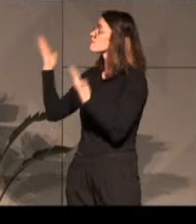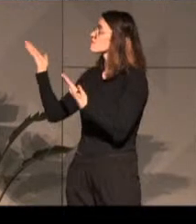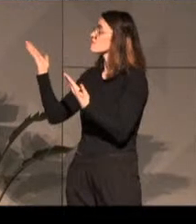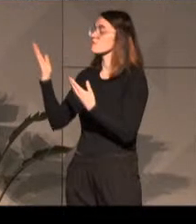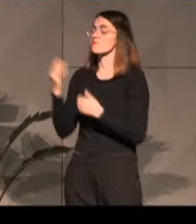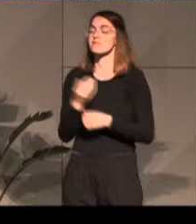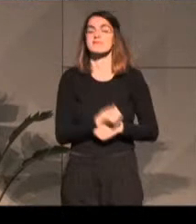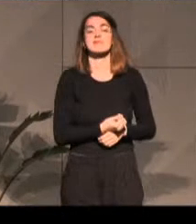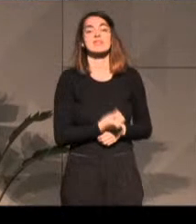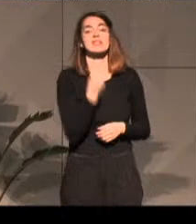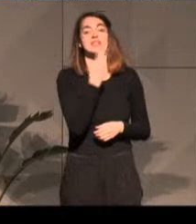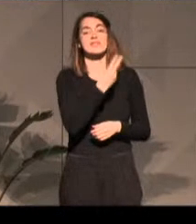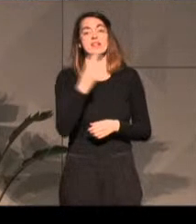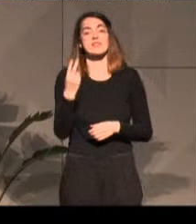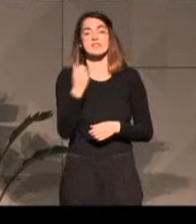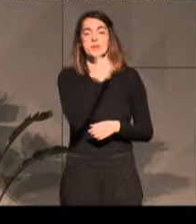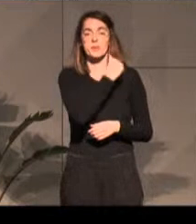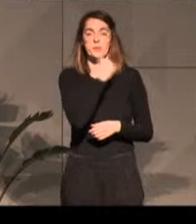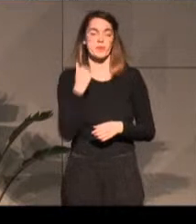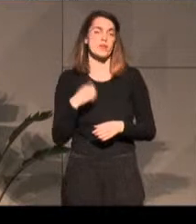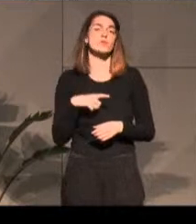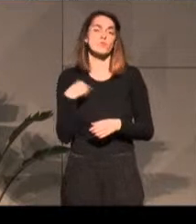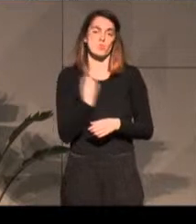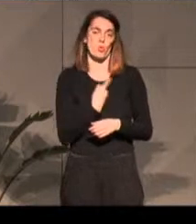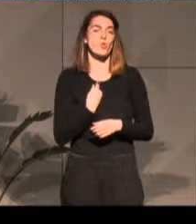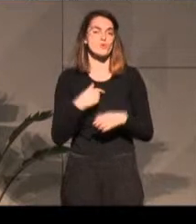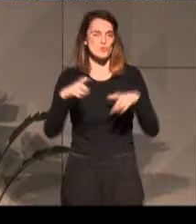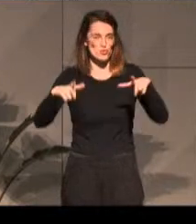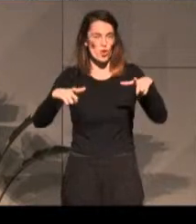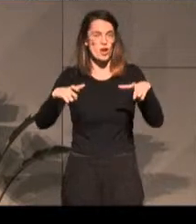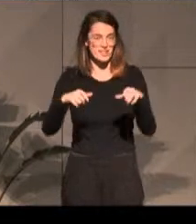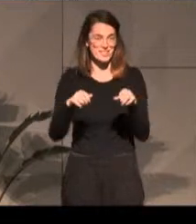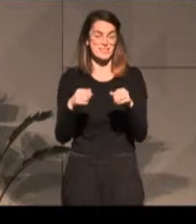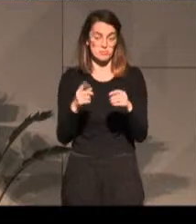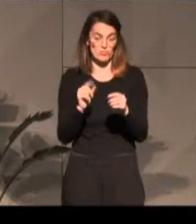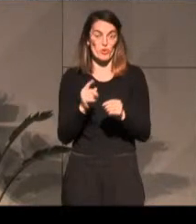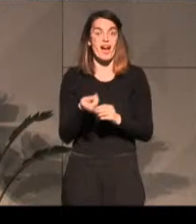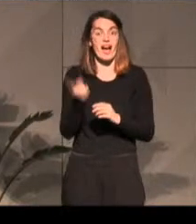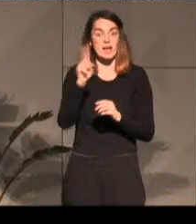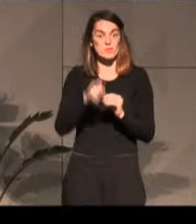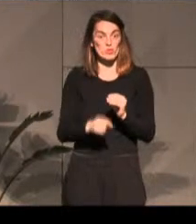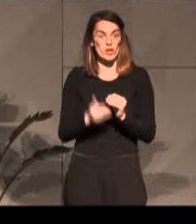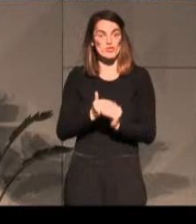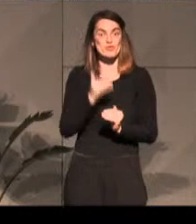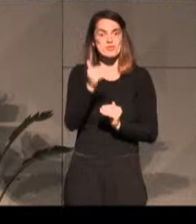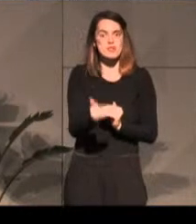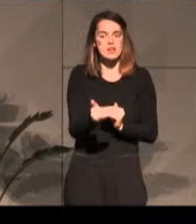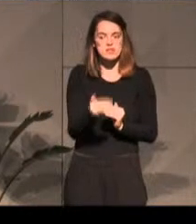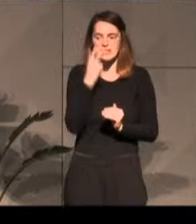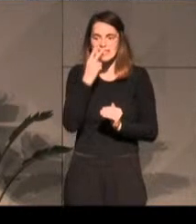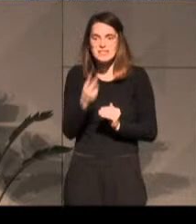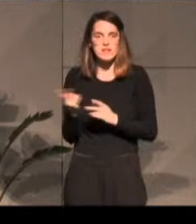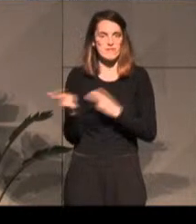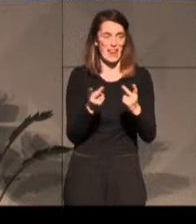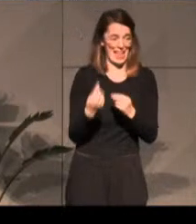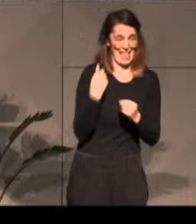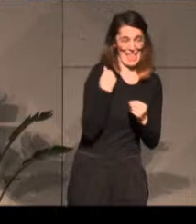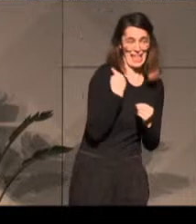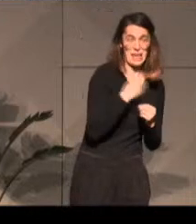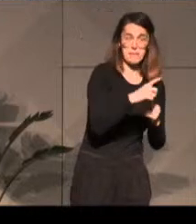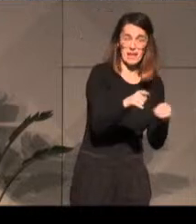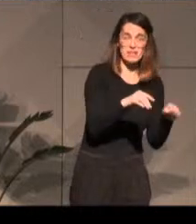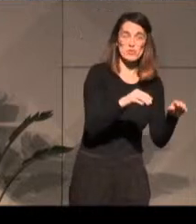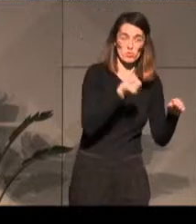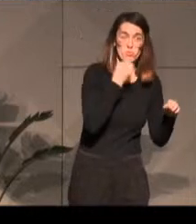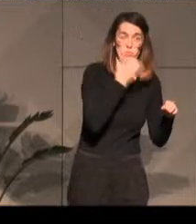This is our ice flow on 22nd of July, 1 month later, with more